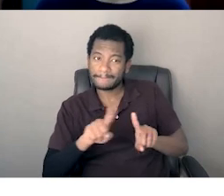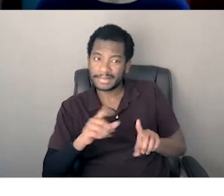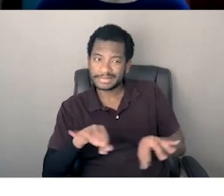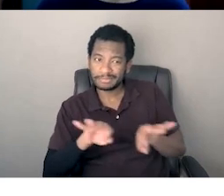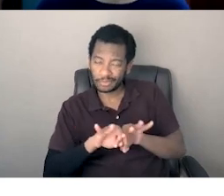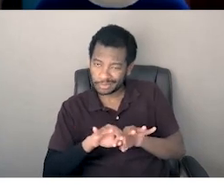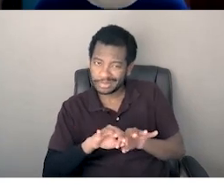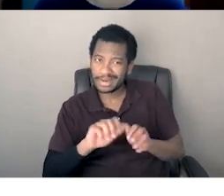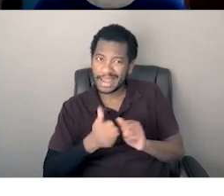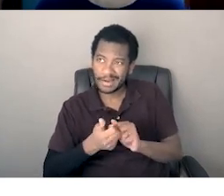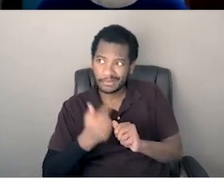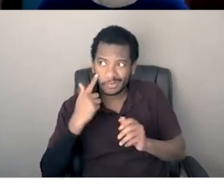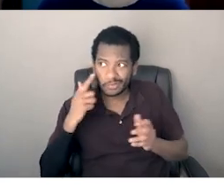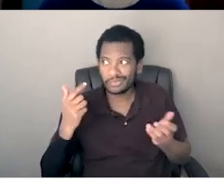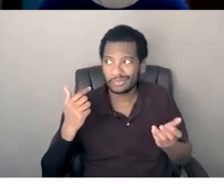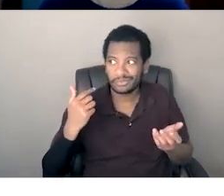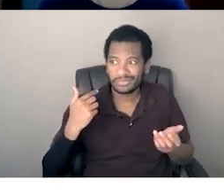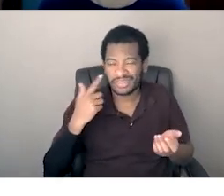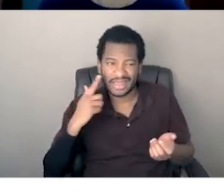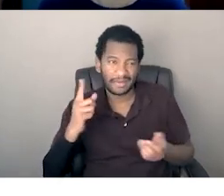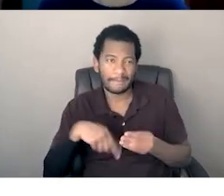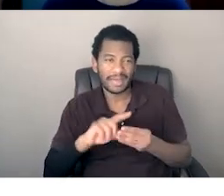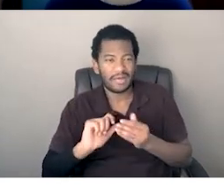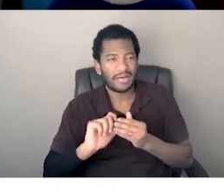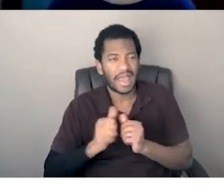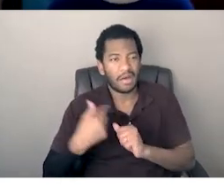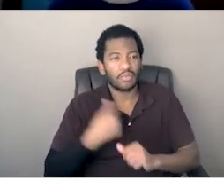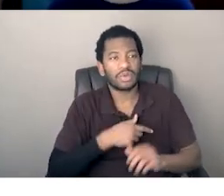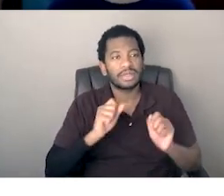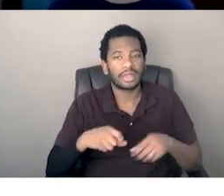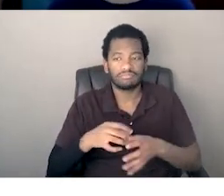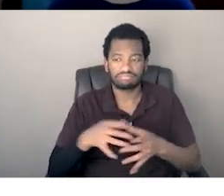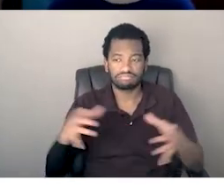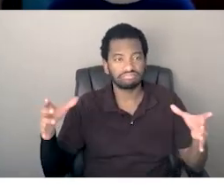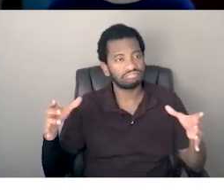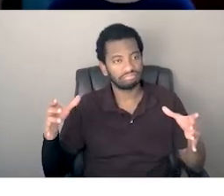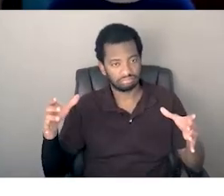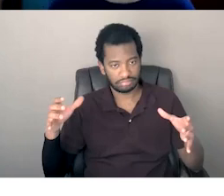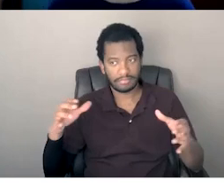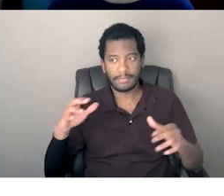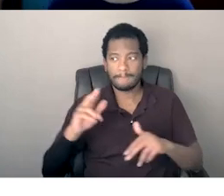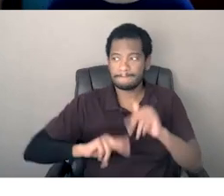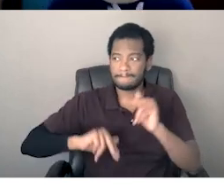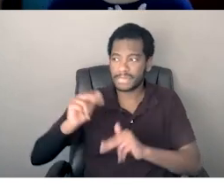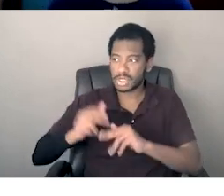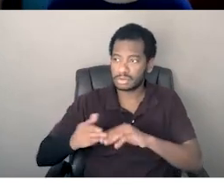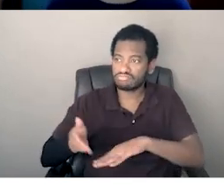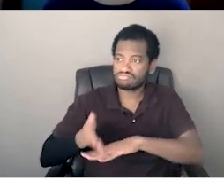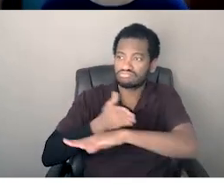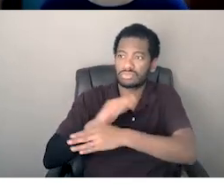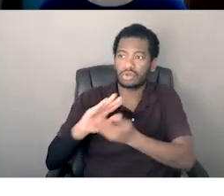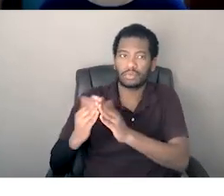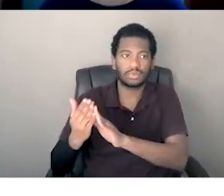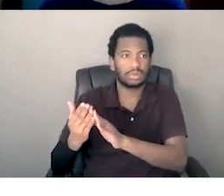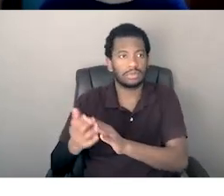communities up to for people to thrive in and not replace what's already there? And so what does that mean for